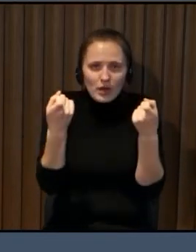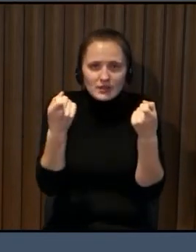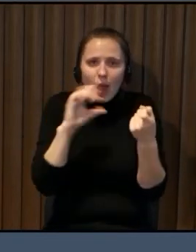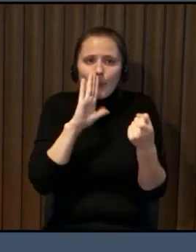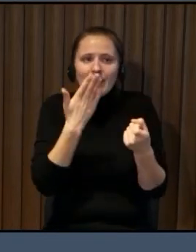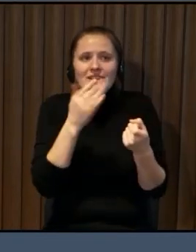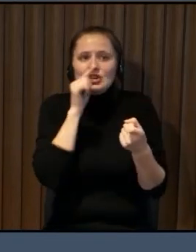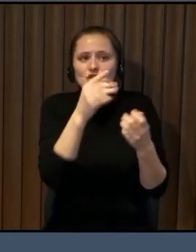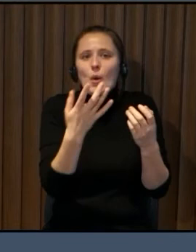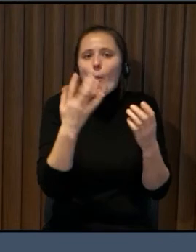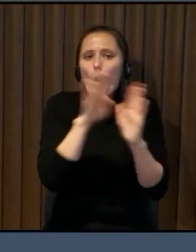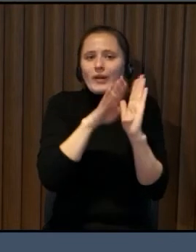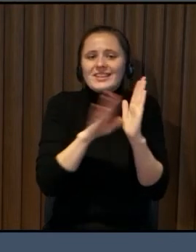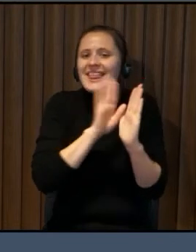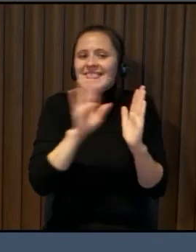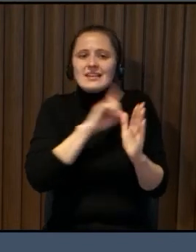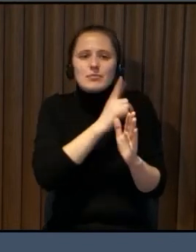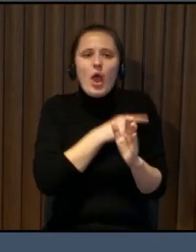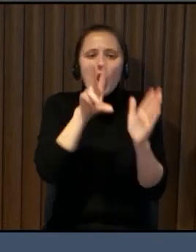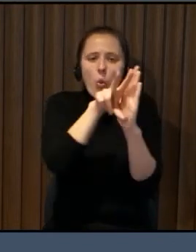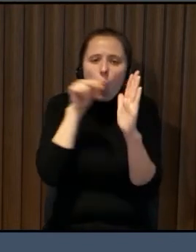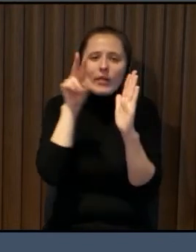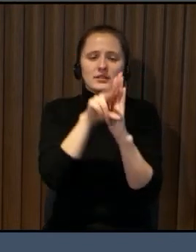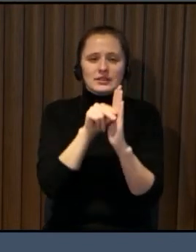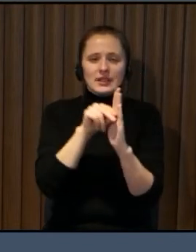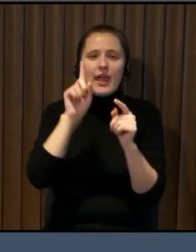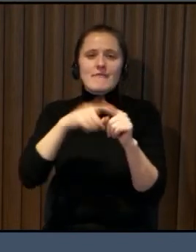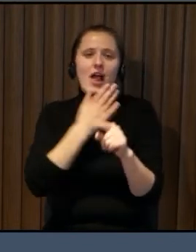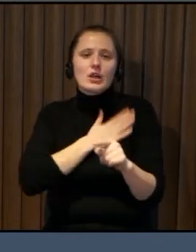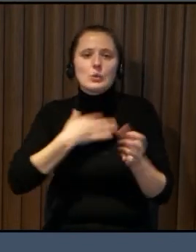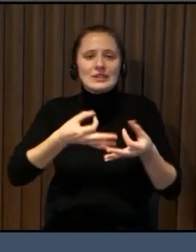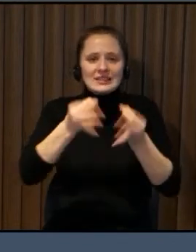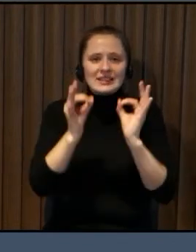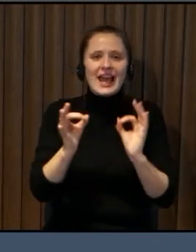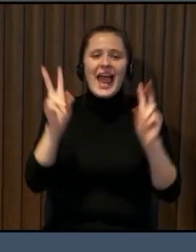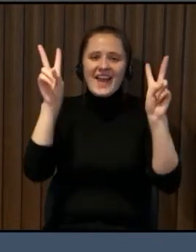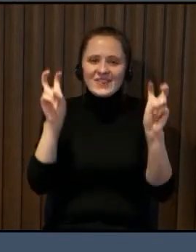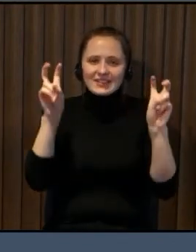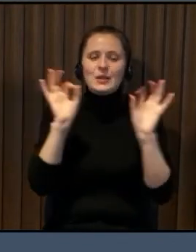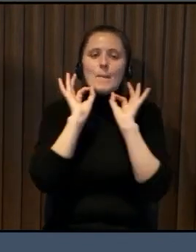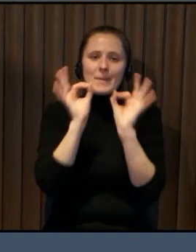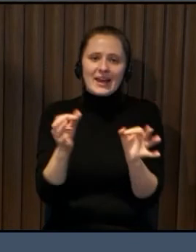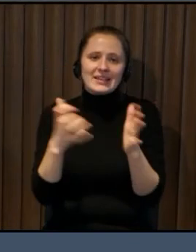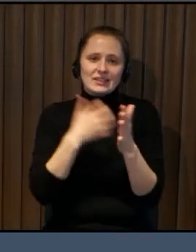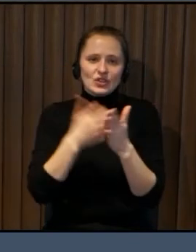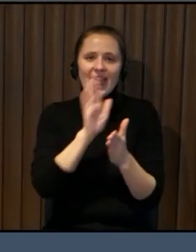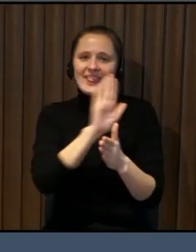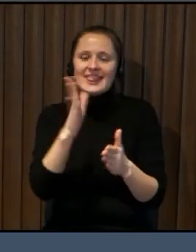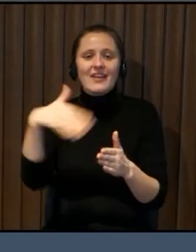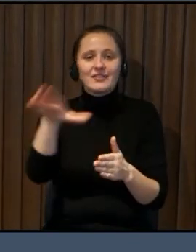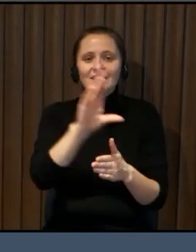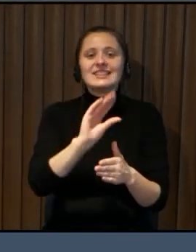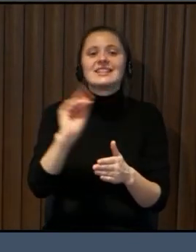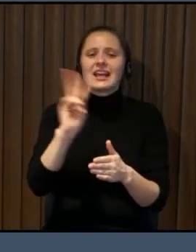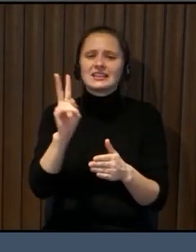read. So, for example, in cases when the institution, for example, is closed at certain hours. So it is very important to